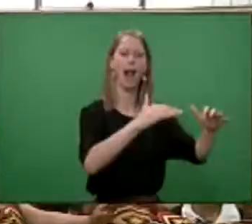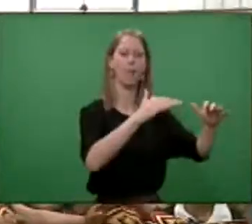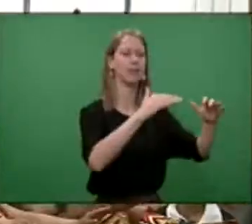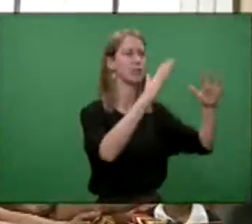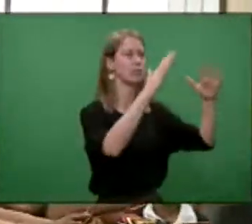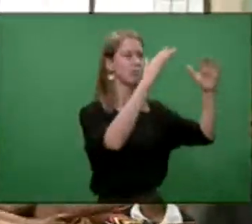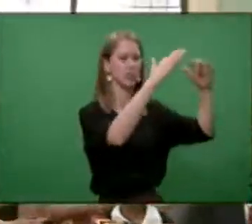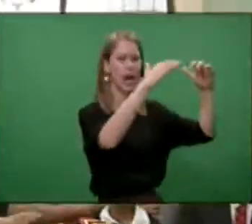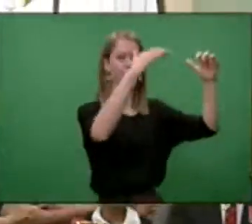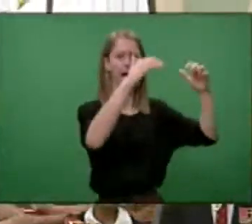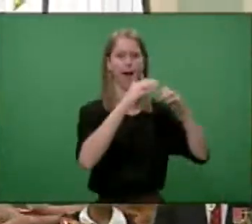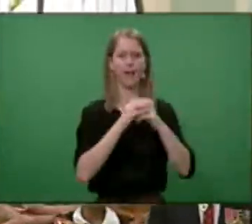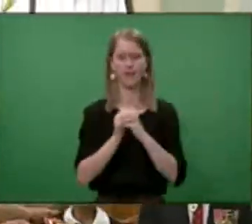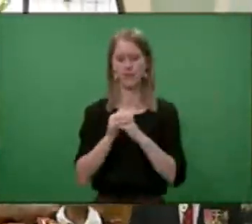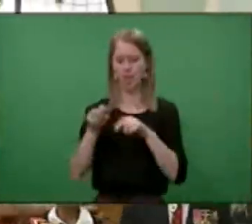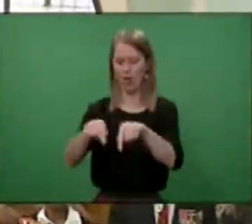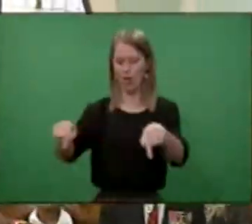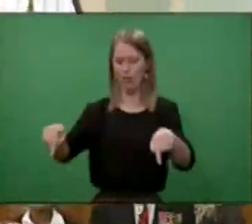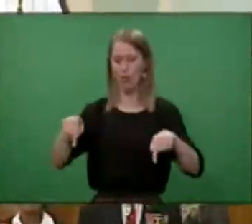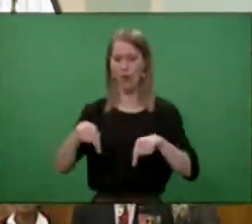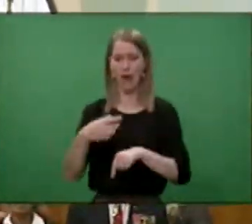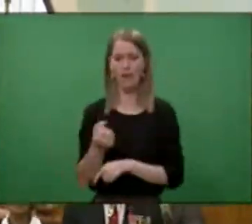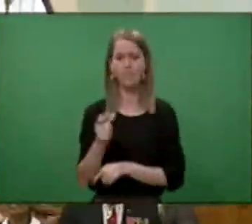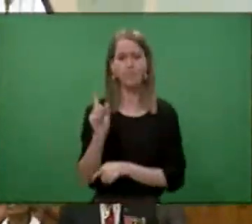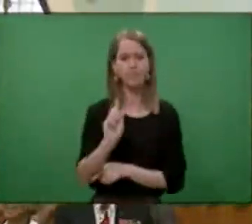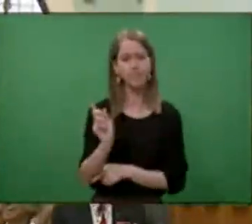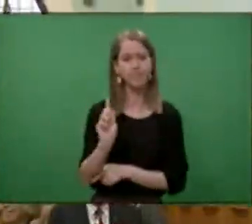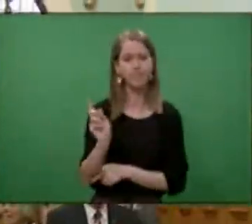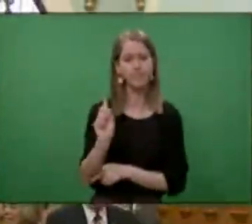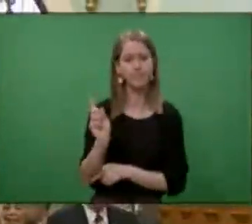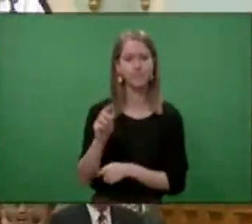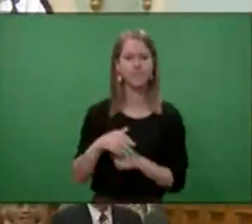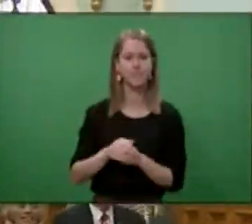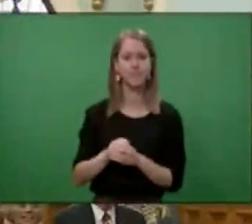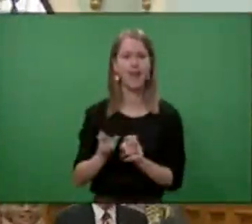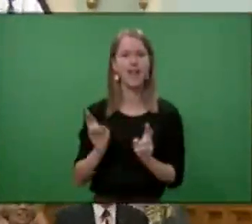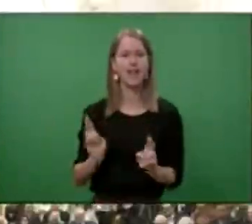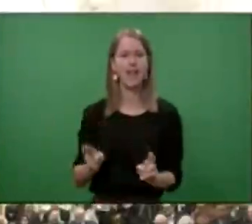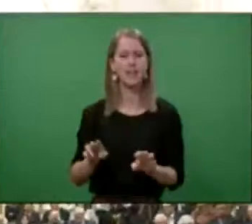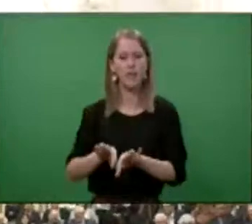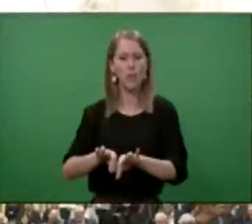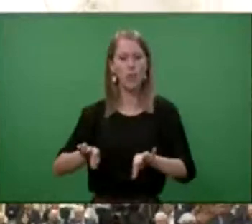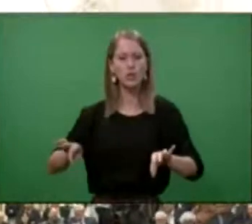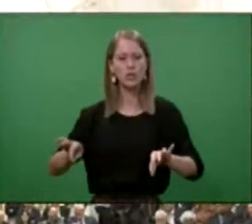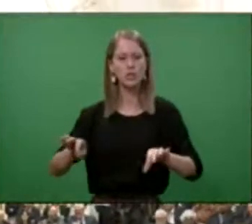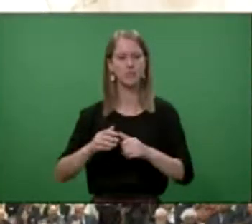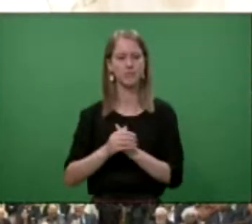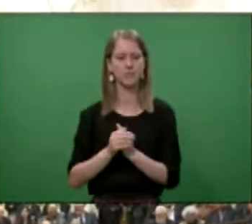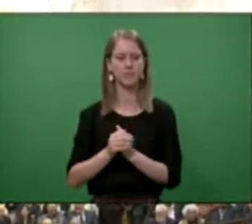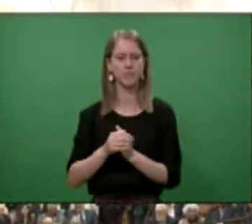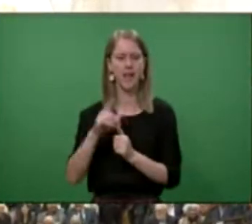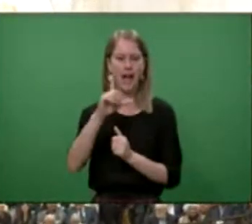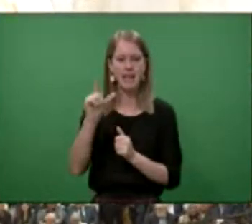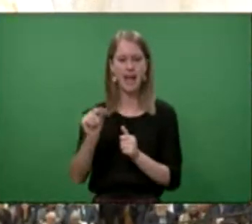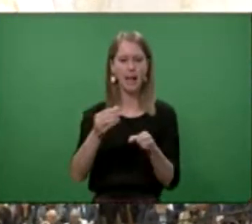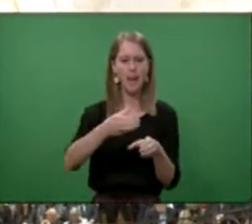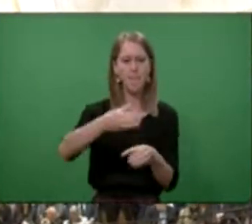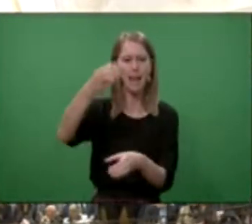Representatives. The room features native wood, a puriri canopy, and Italian marble